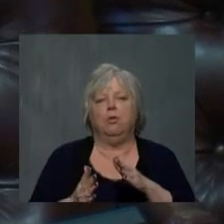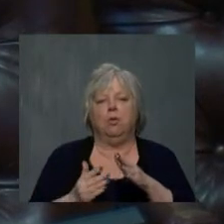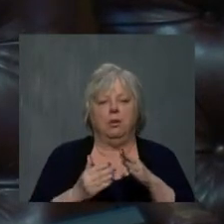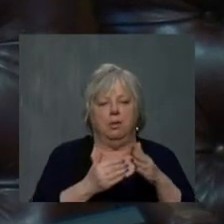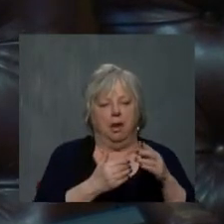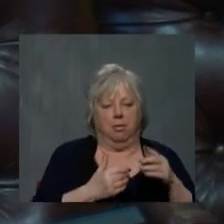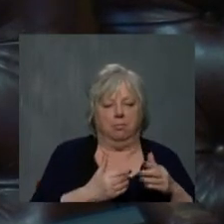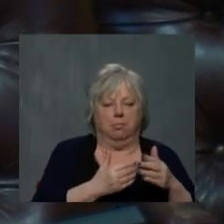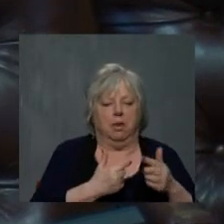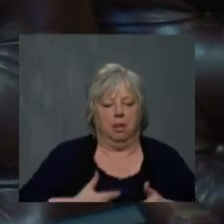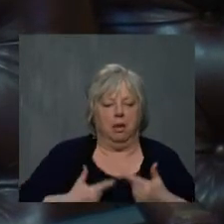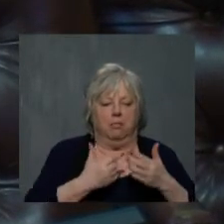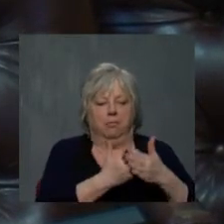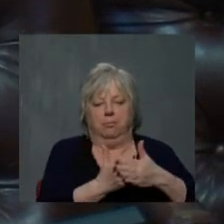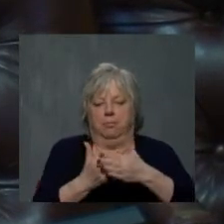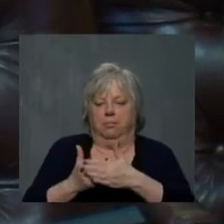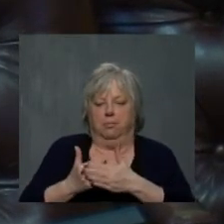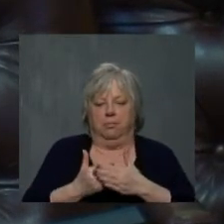close